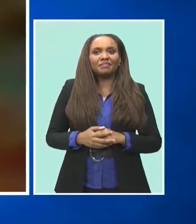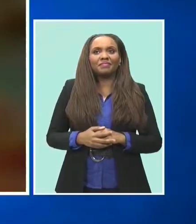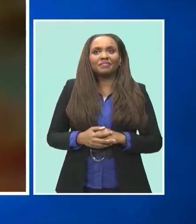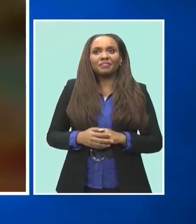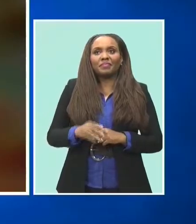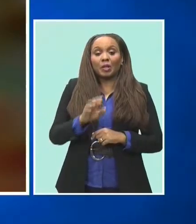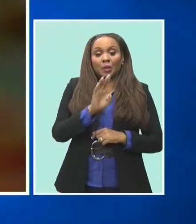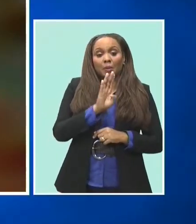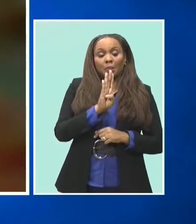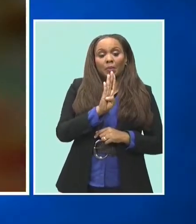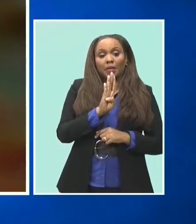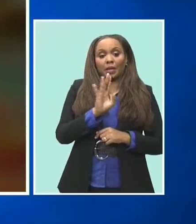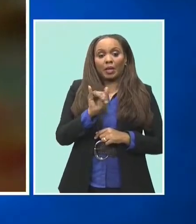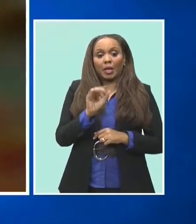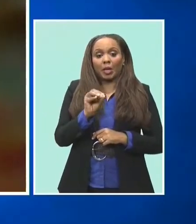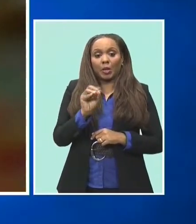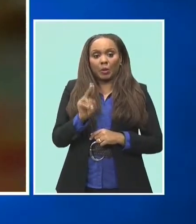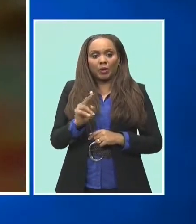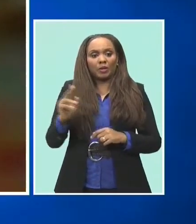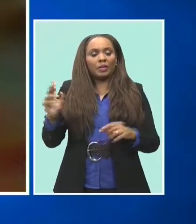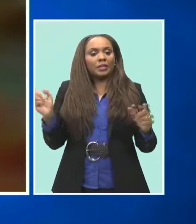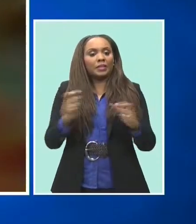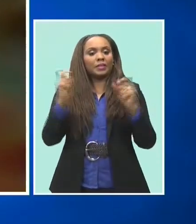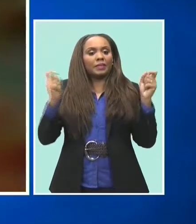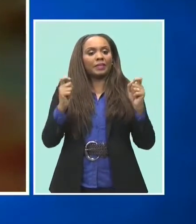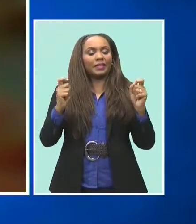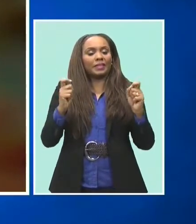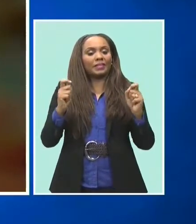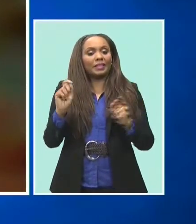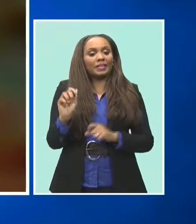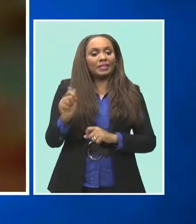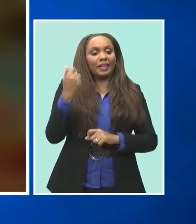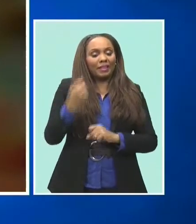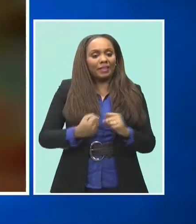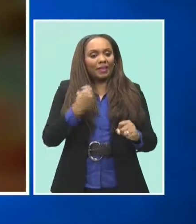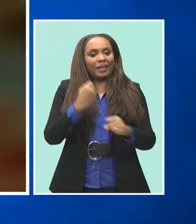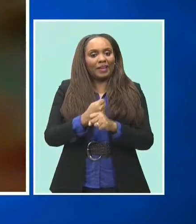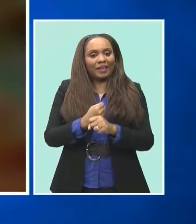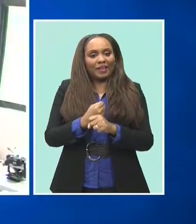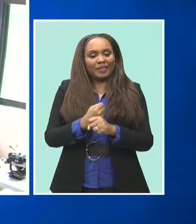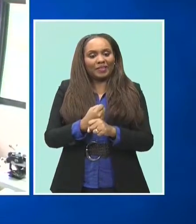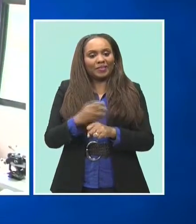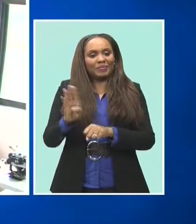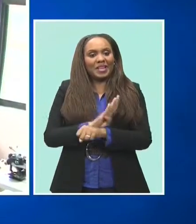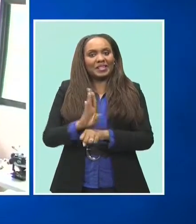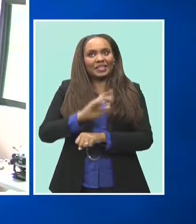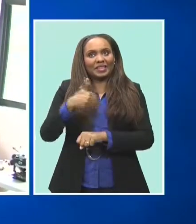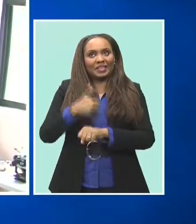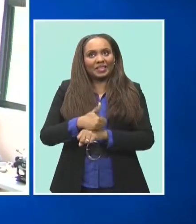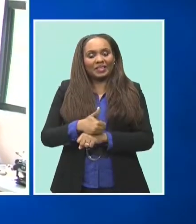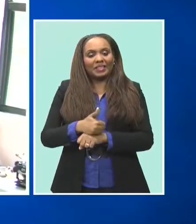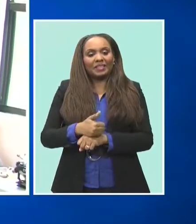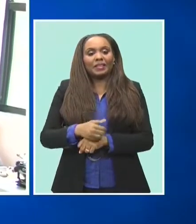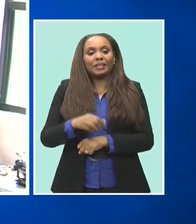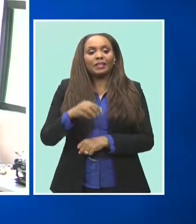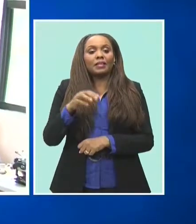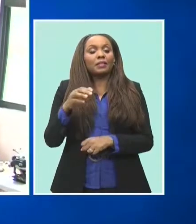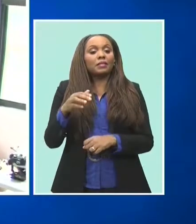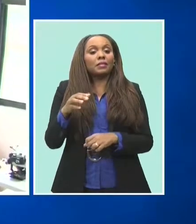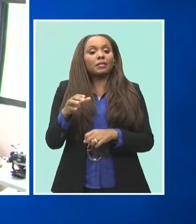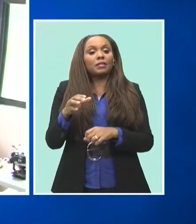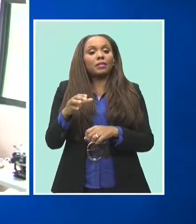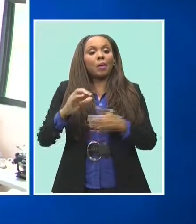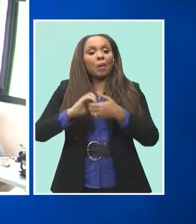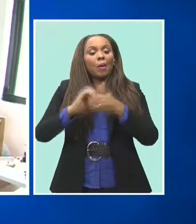BU Designs is celebrating its 10th anniversary this year. But owner Kathy Ann Baird has been in the